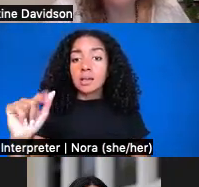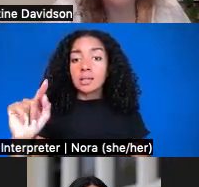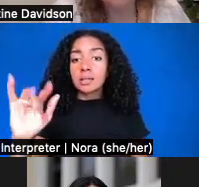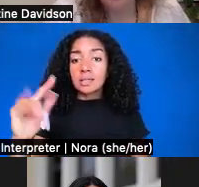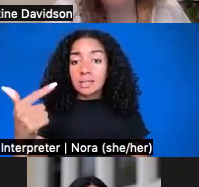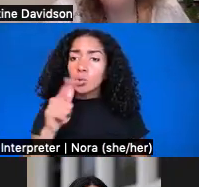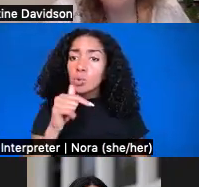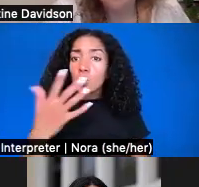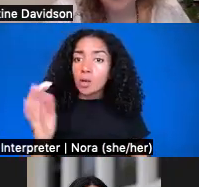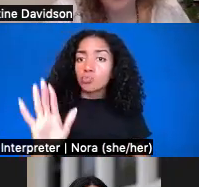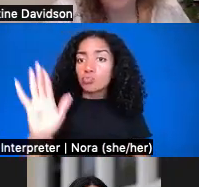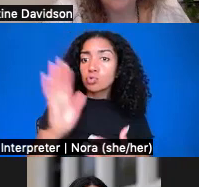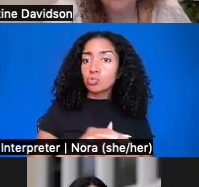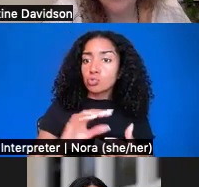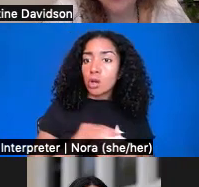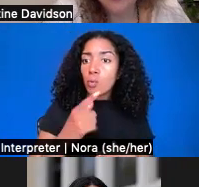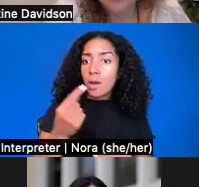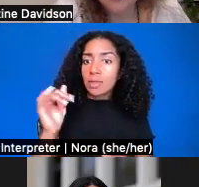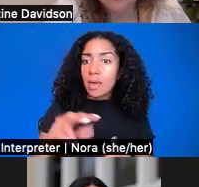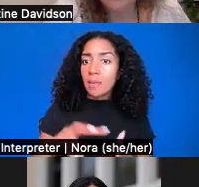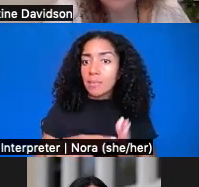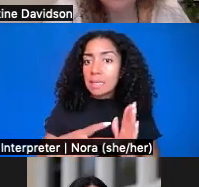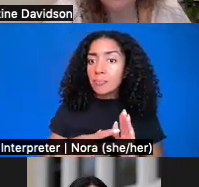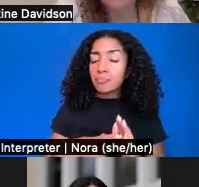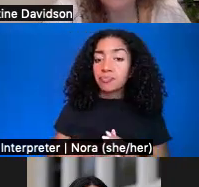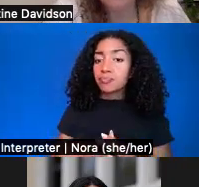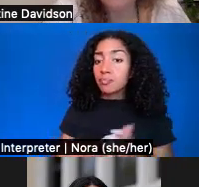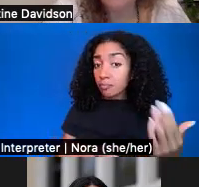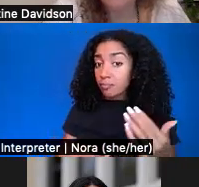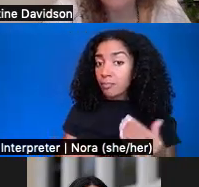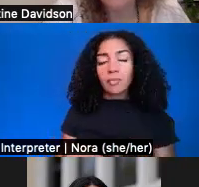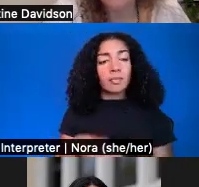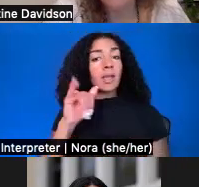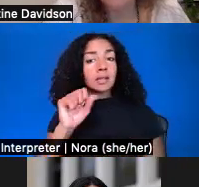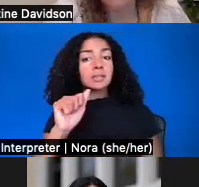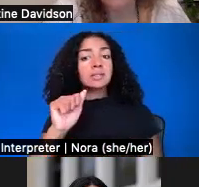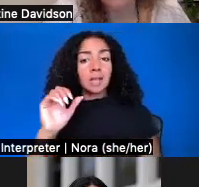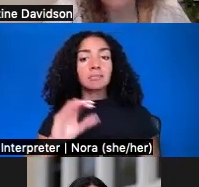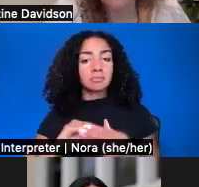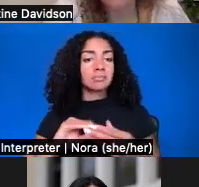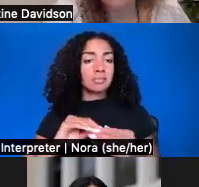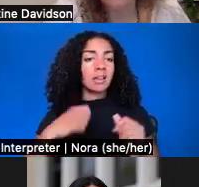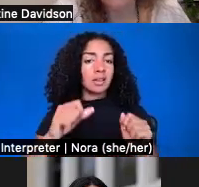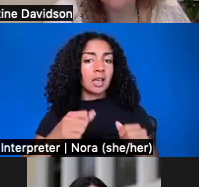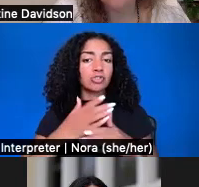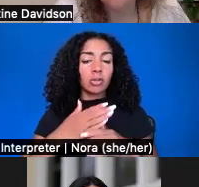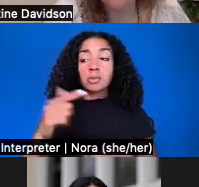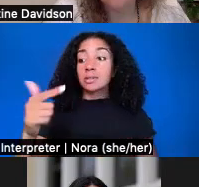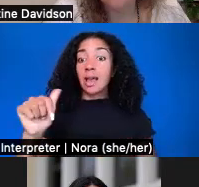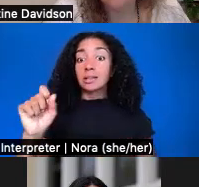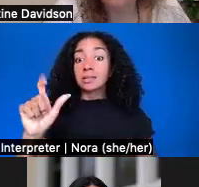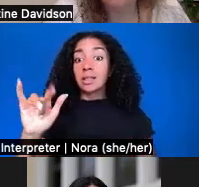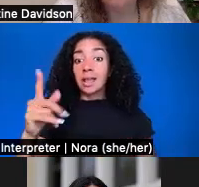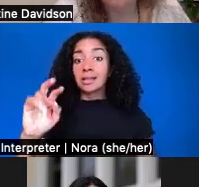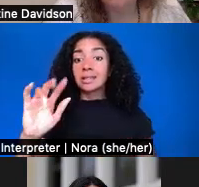Please. Yeah. Oh, yeah, I can share. Yeah, so gaslighting is kind of like, it's difficult to